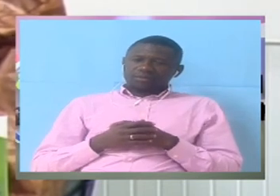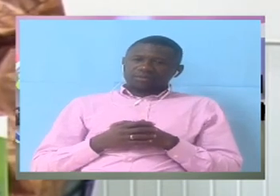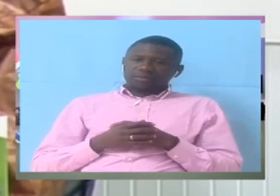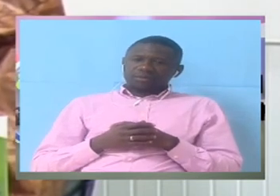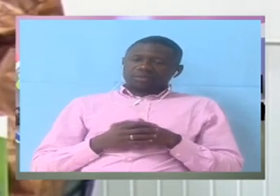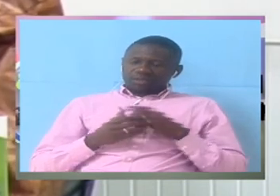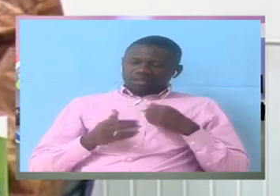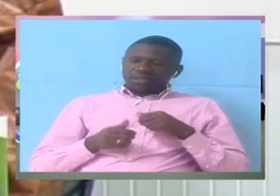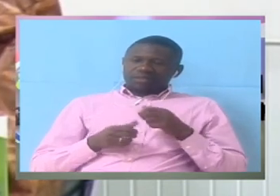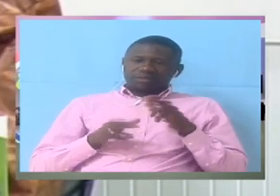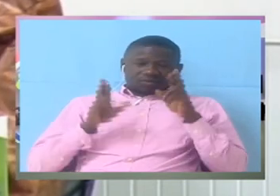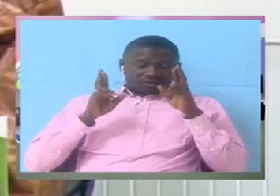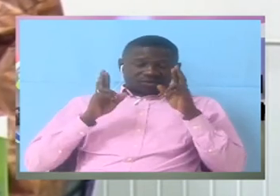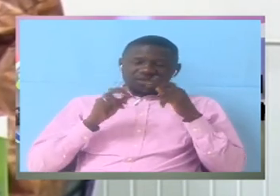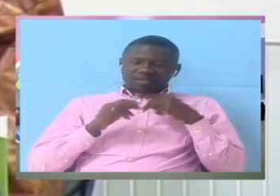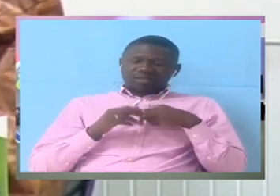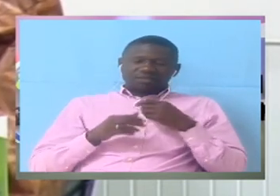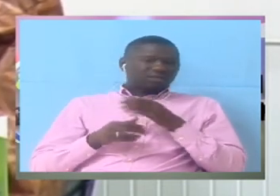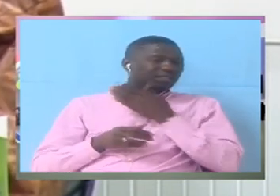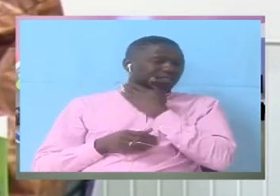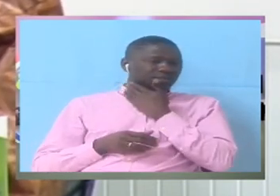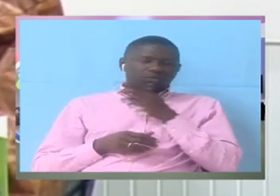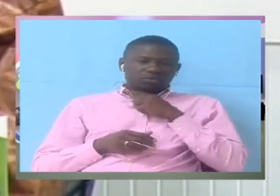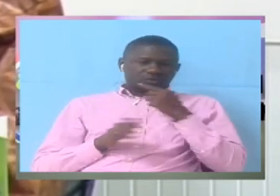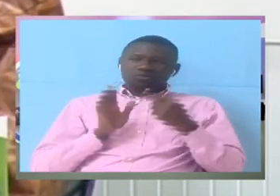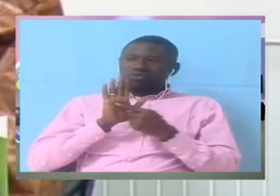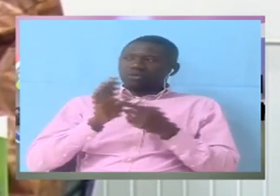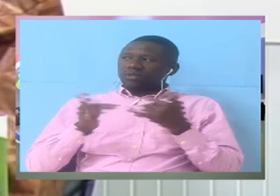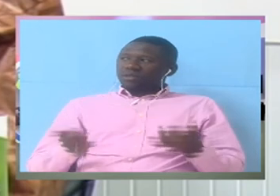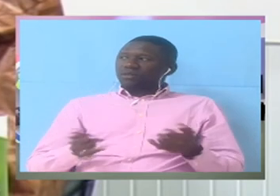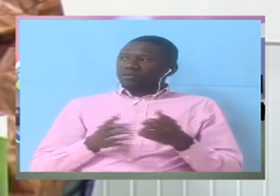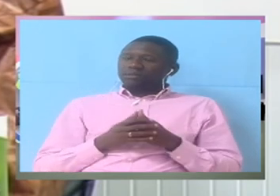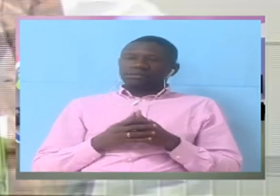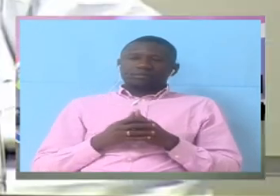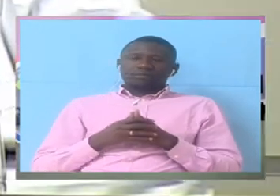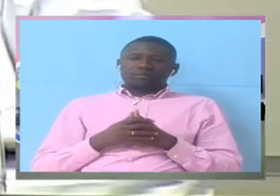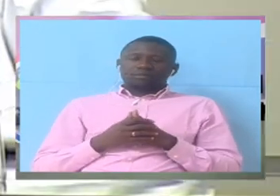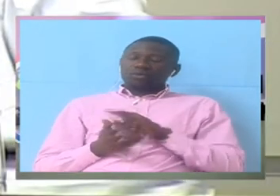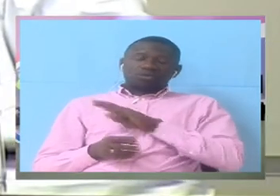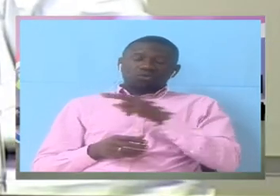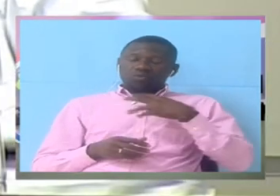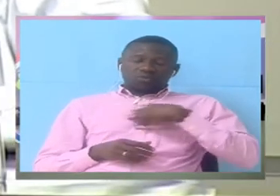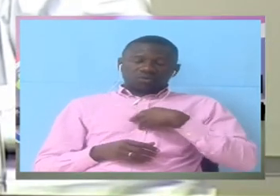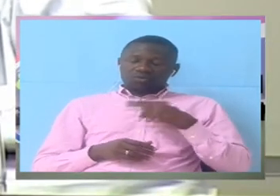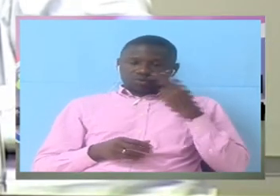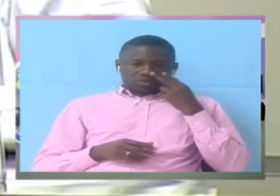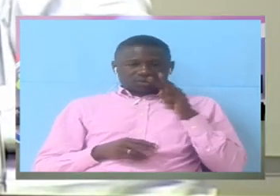How would you do that? That is wisdom. It's easy, but I will not demonstrate that here. No, we would want to see it.